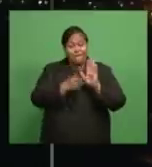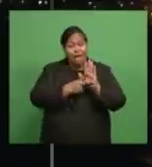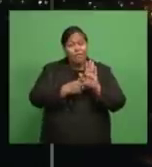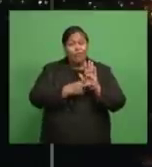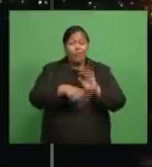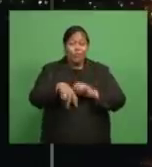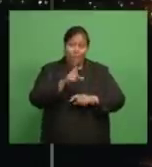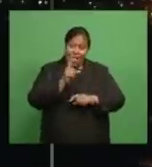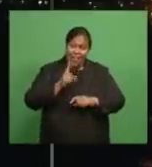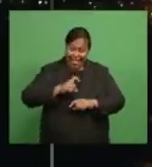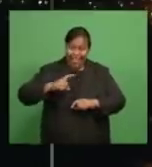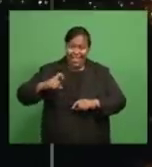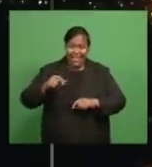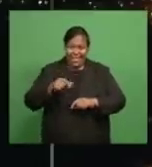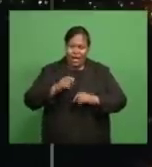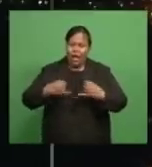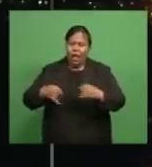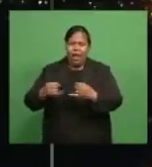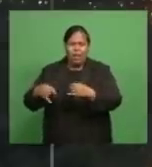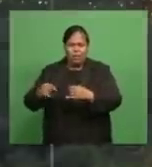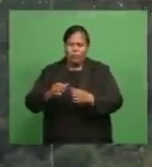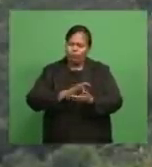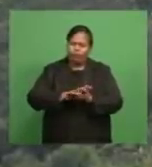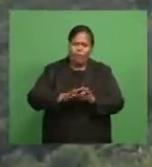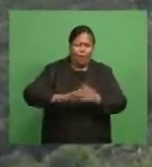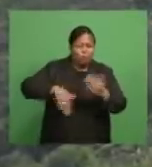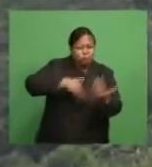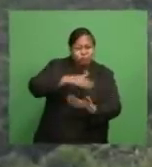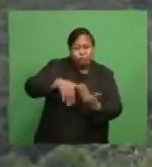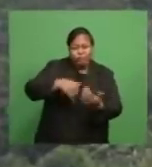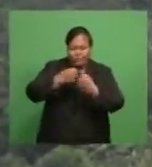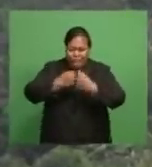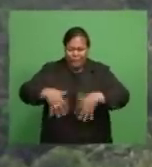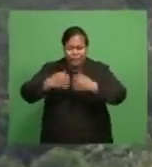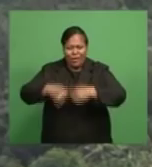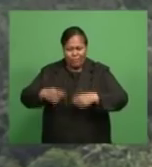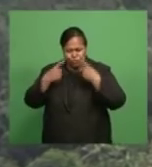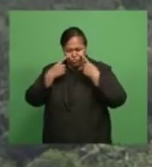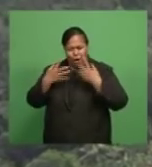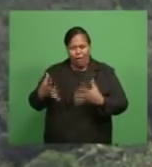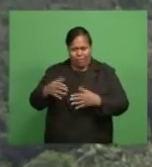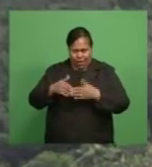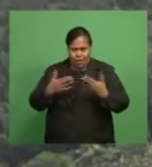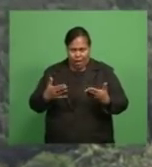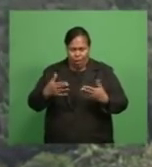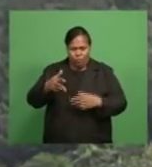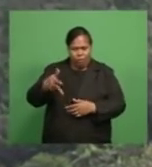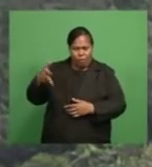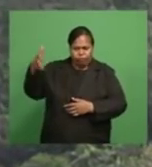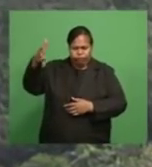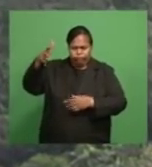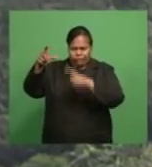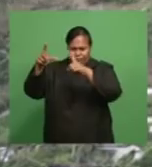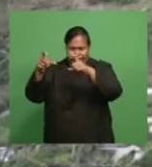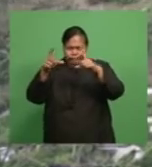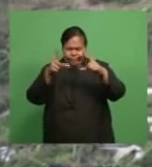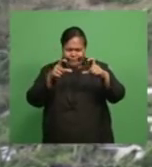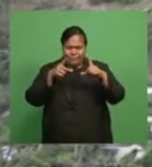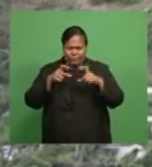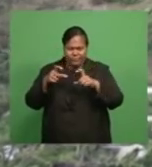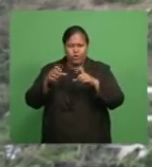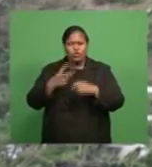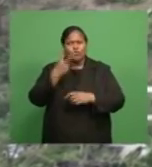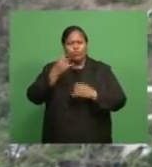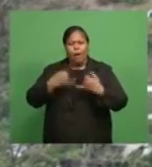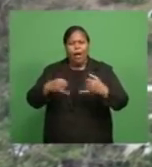caused by severe tropical cyclone Harold. The National Disaster Management Office conducted an aerial damage assessment of the two islands